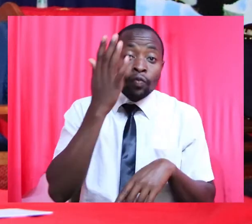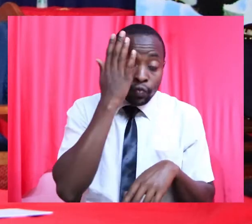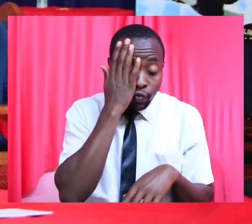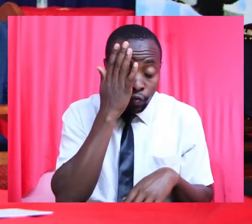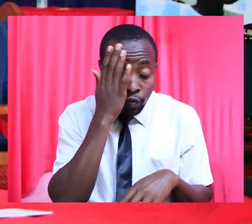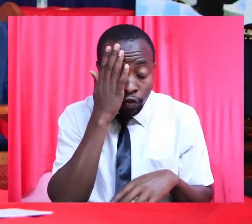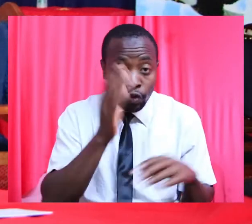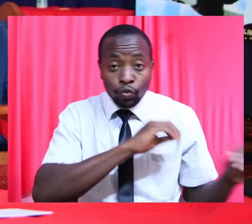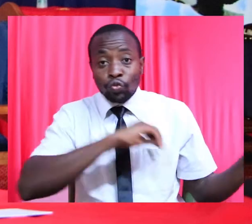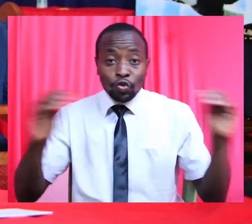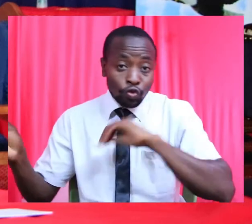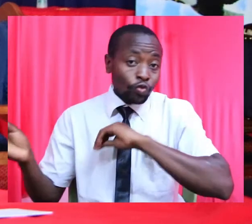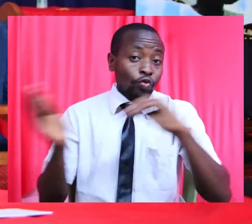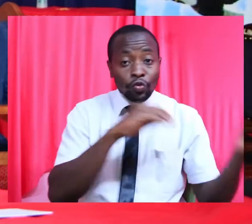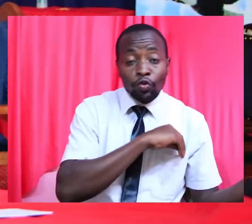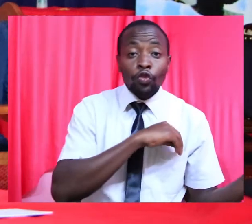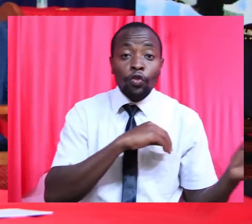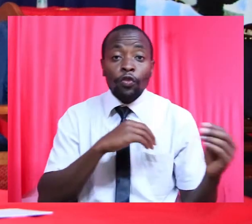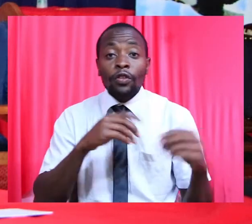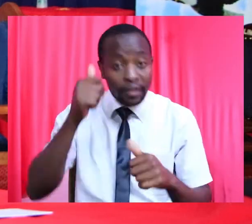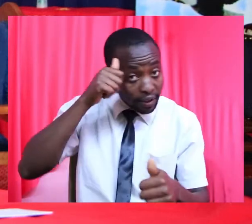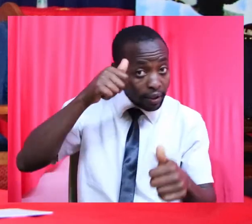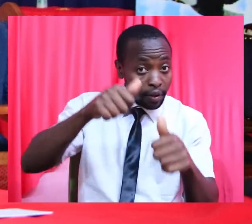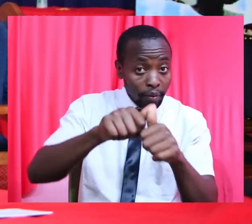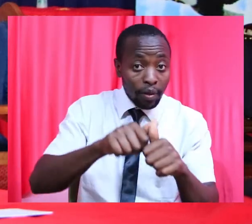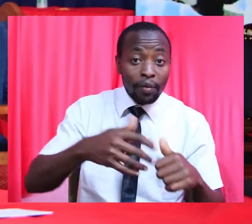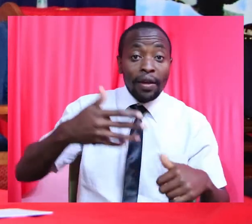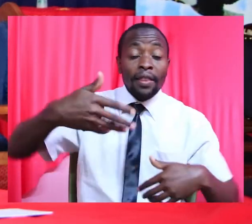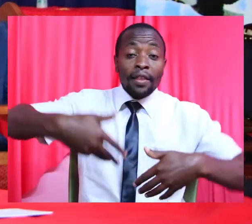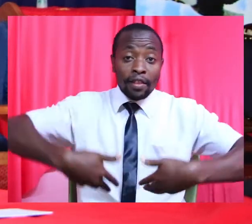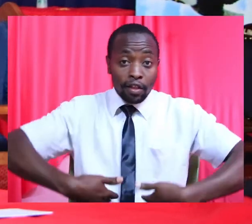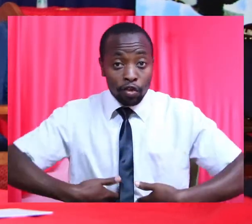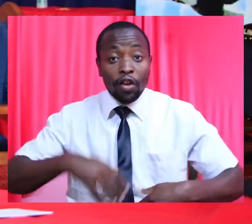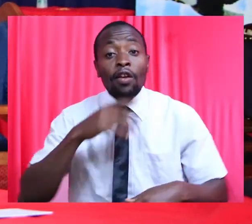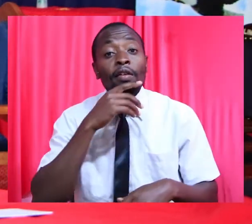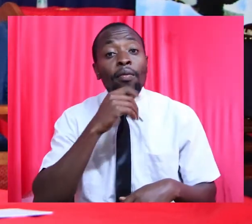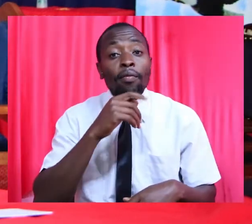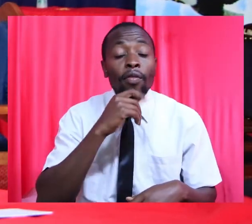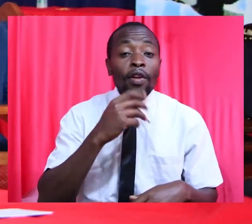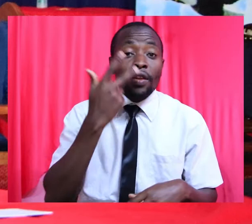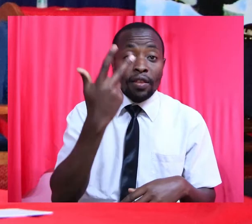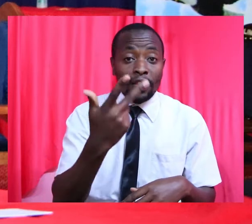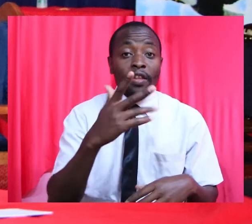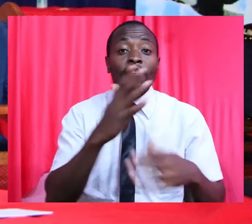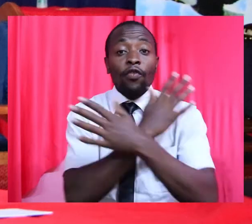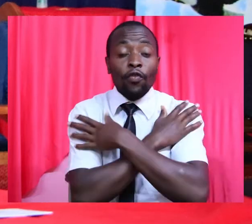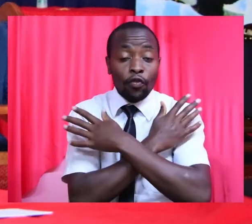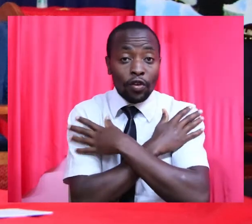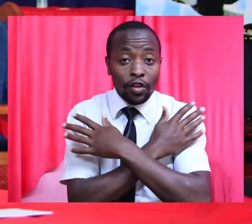tossed back and forth, remember that these young men, Daniel and his three friends, were taken when they were very